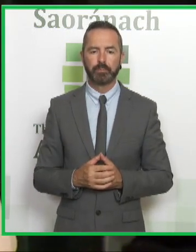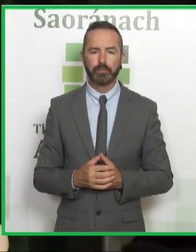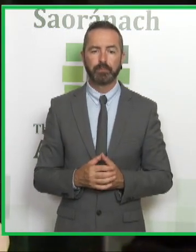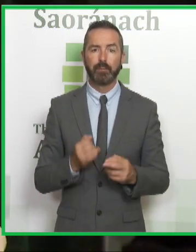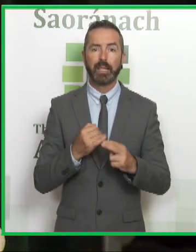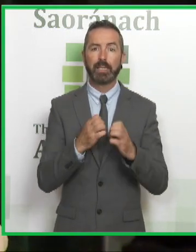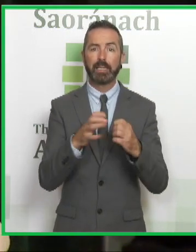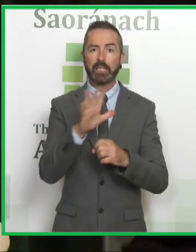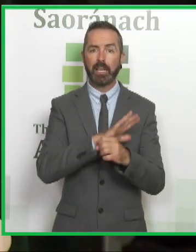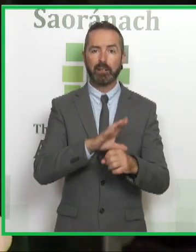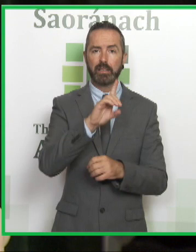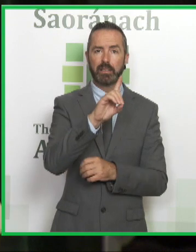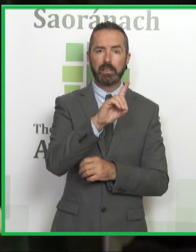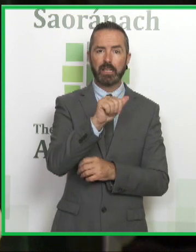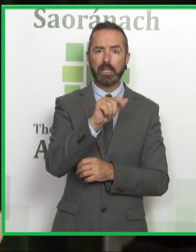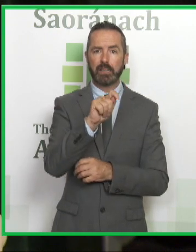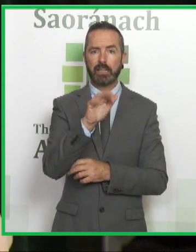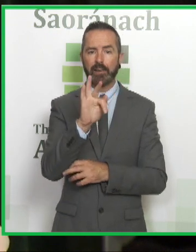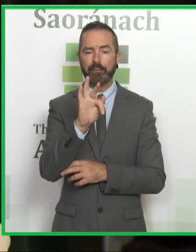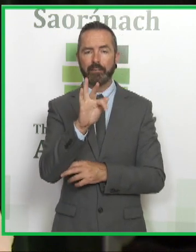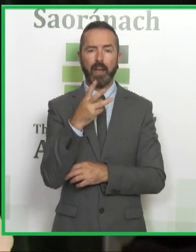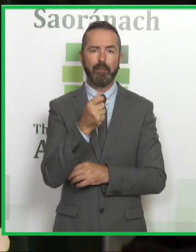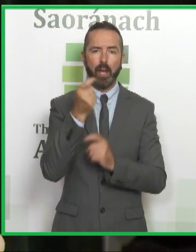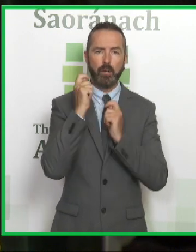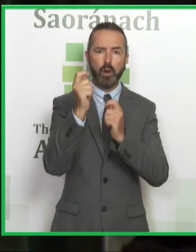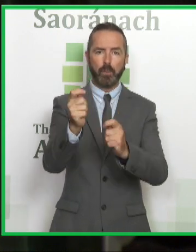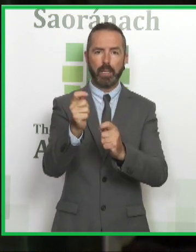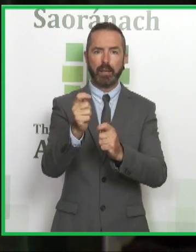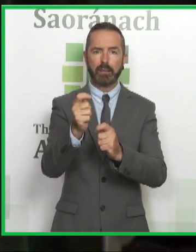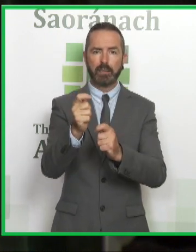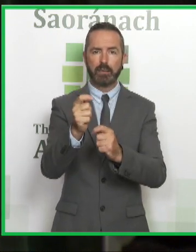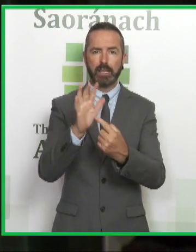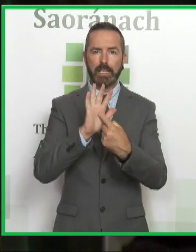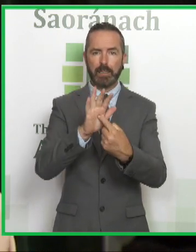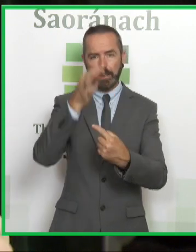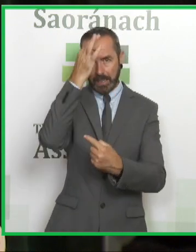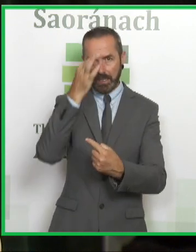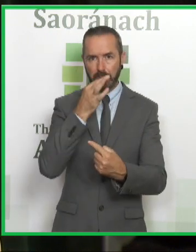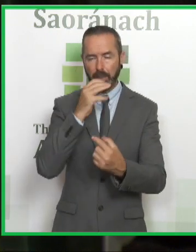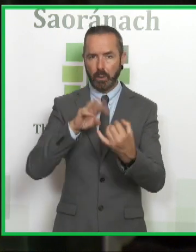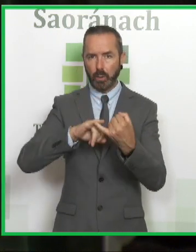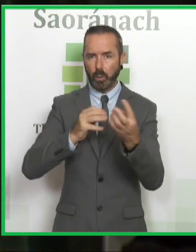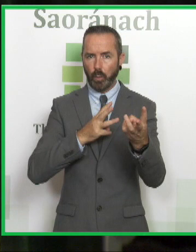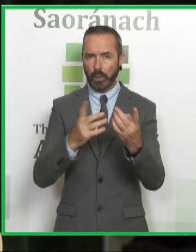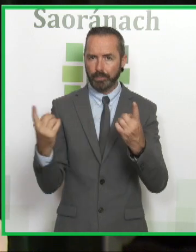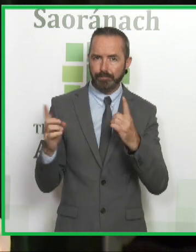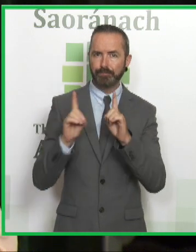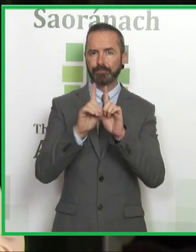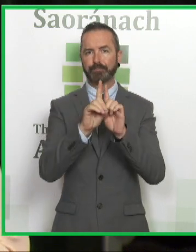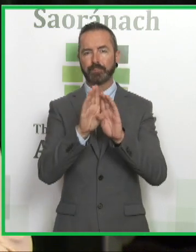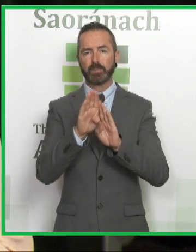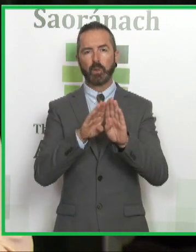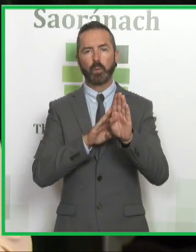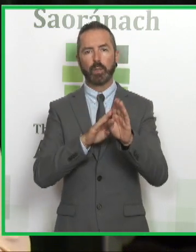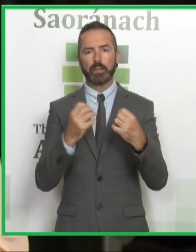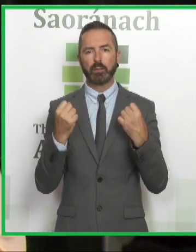drug and alcohol task force area of the country, there's a nominated drug-related intimidation inspector that will work really closely with